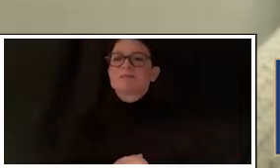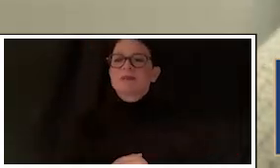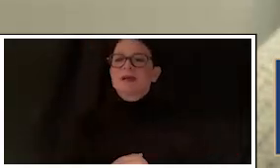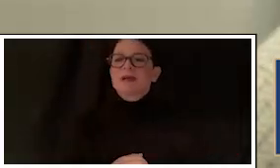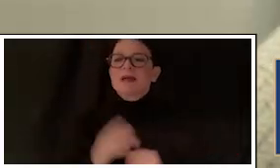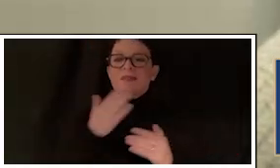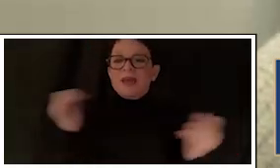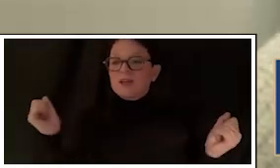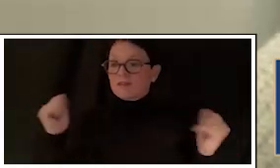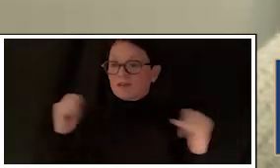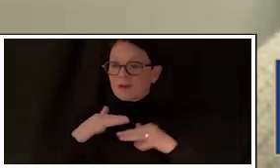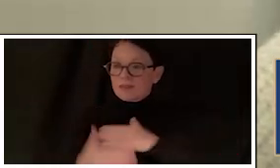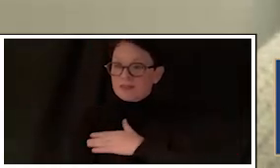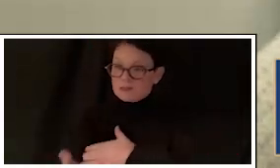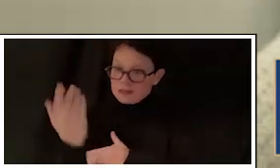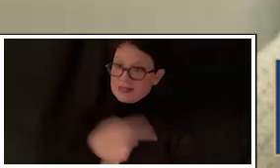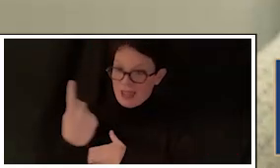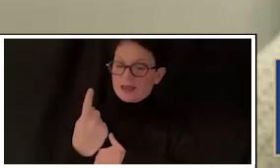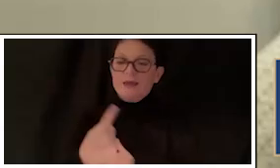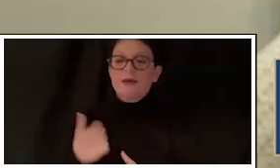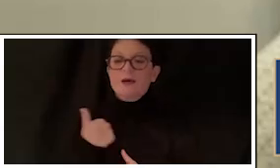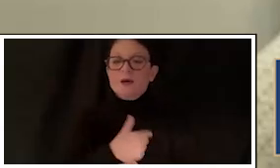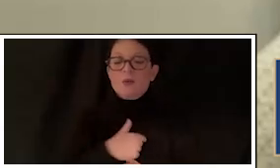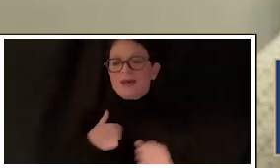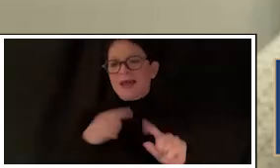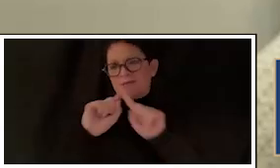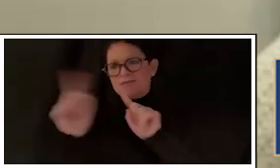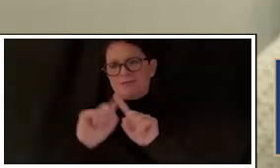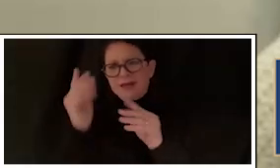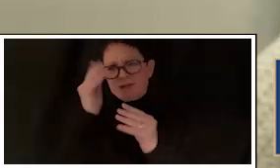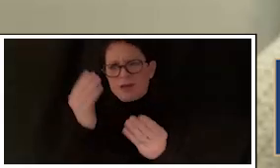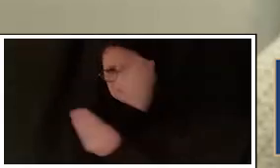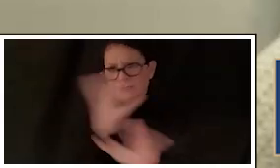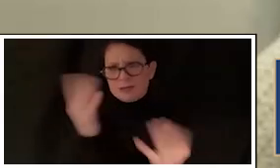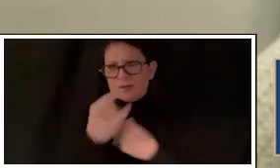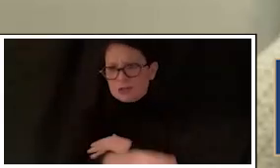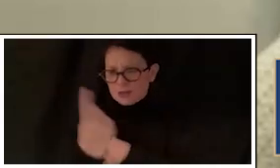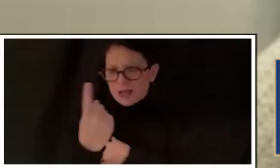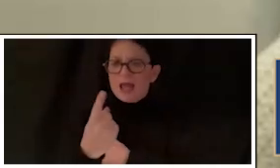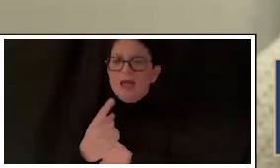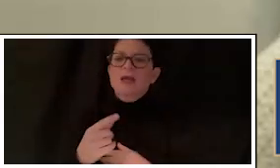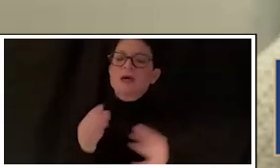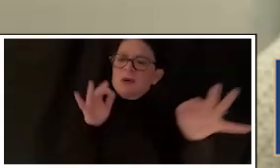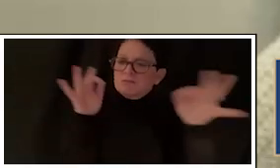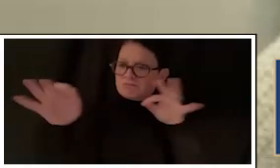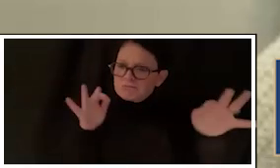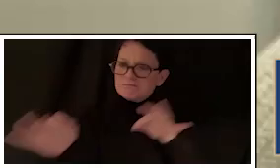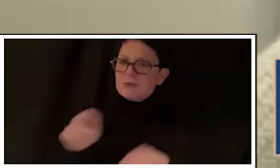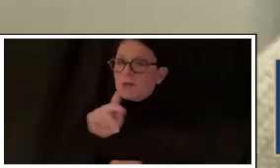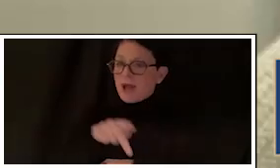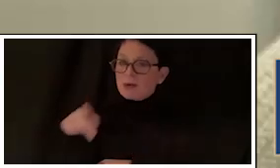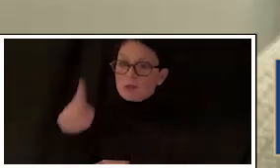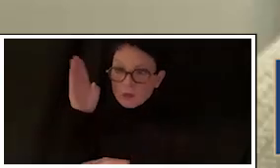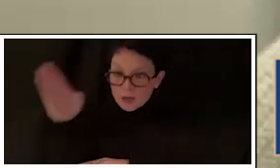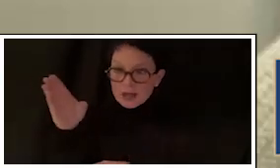Thank you all for coming today. We have a bunch of information to share with you. We'll go through our